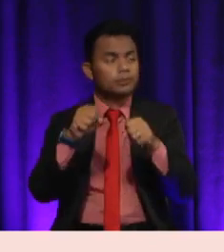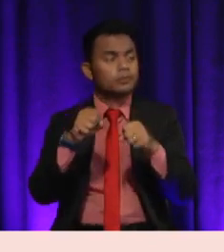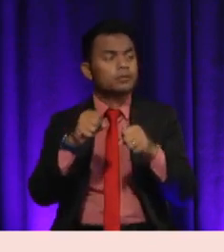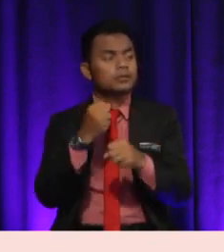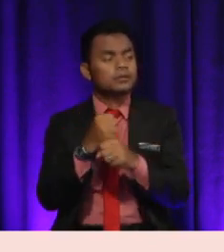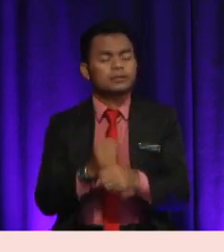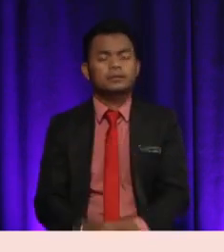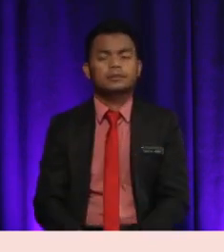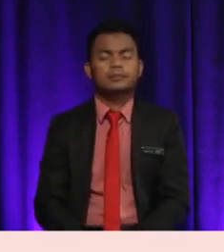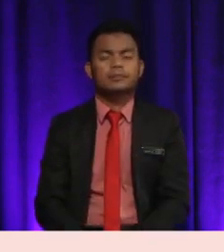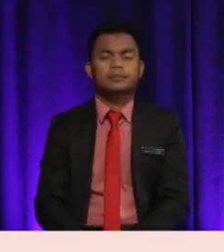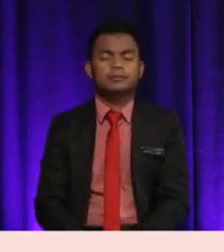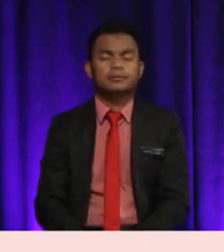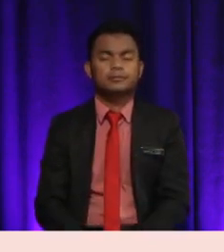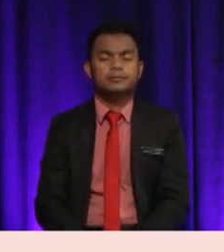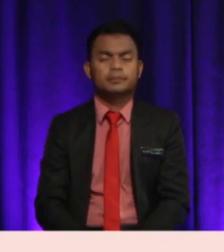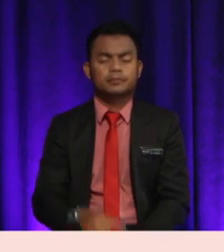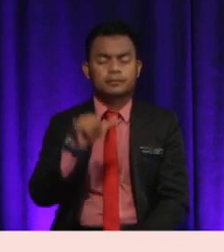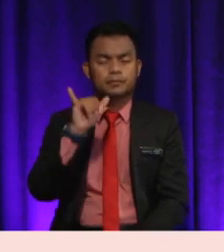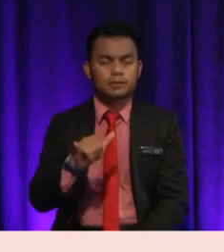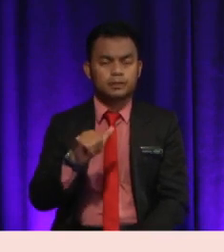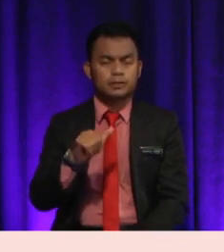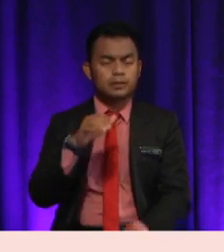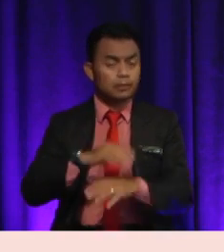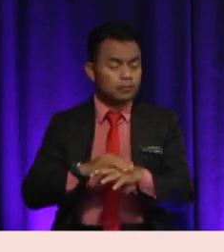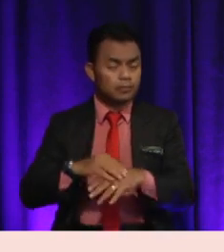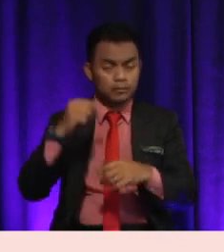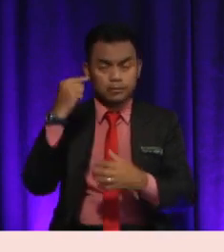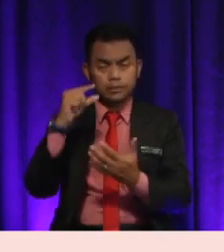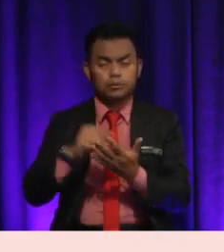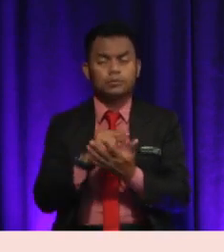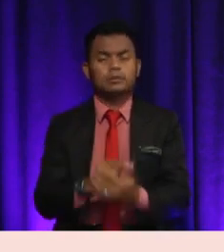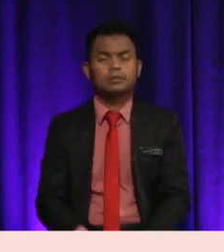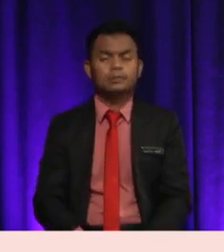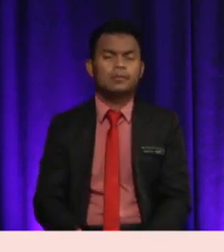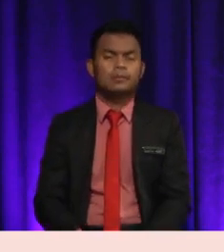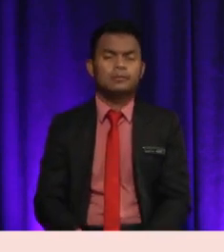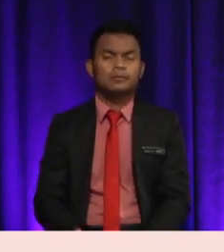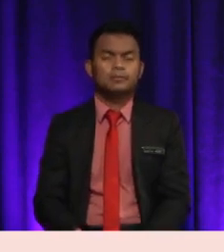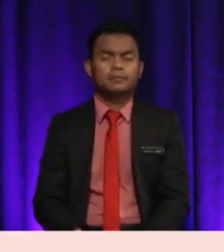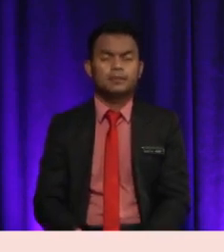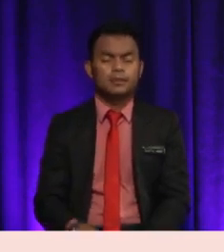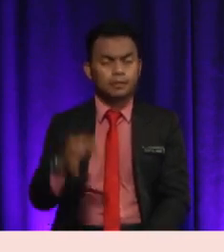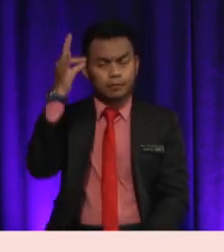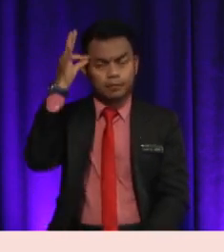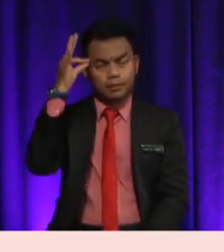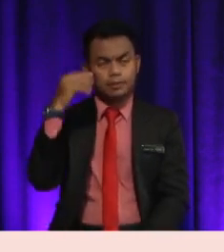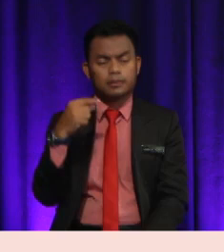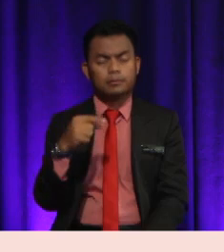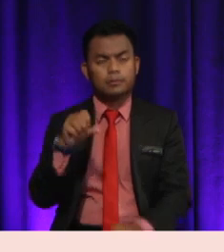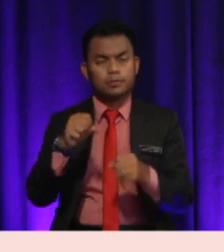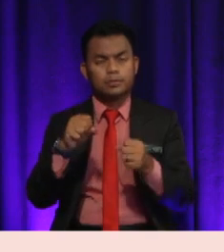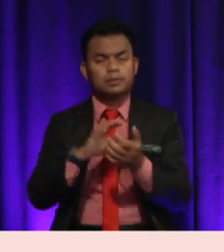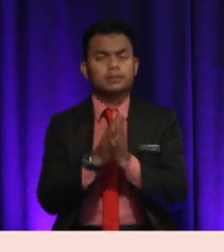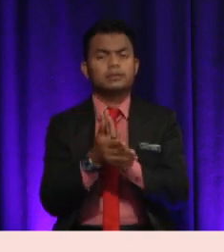Photojournalism is journalism that uses photos to tell a particular story, hence sending a stronger